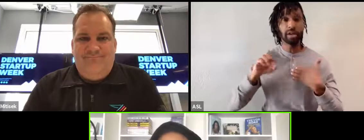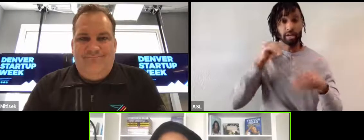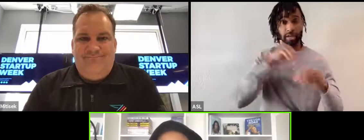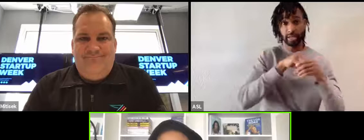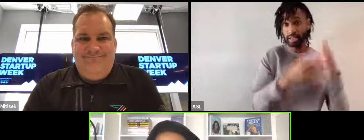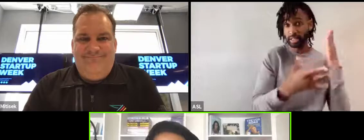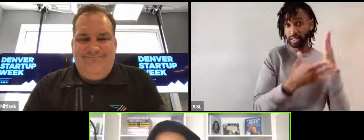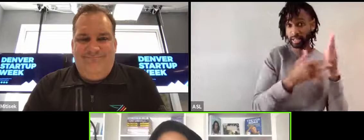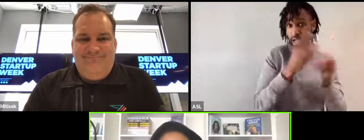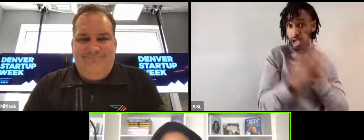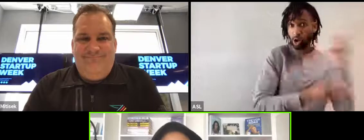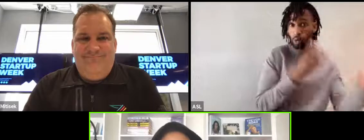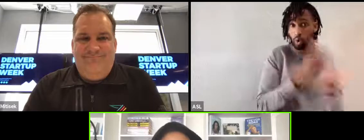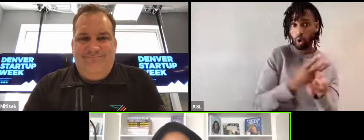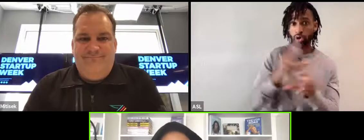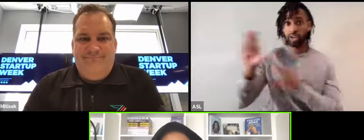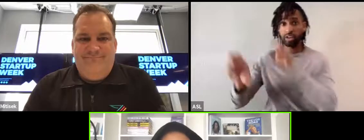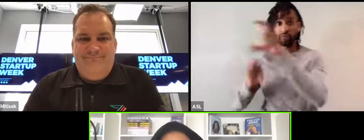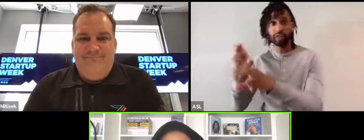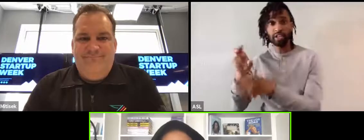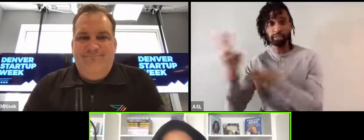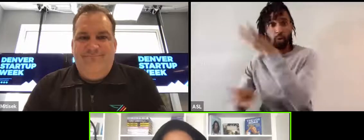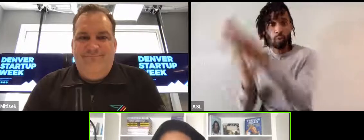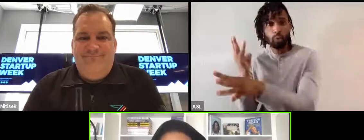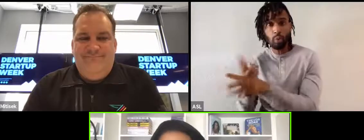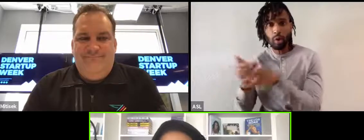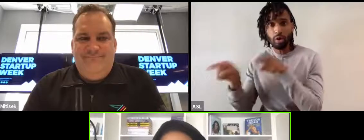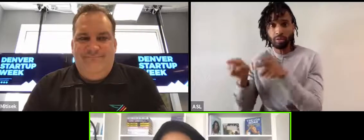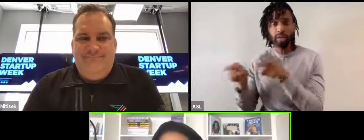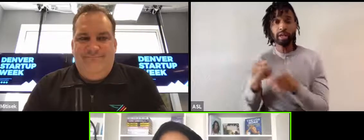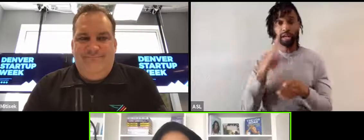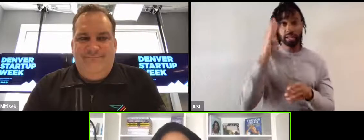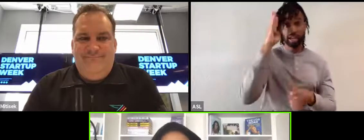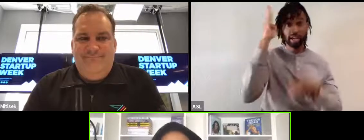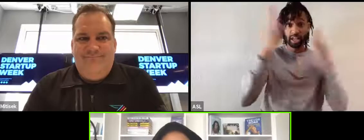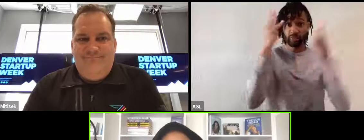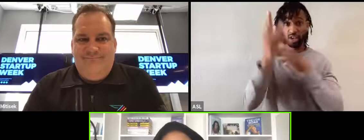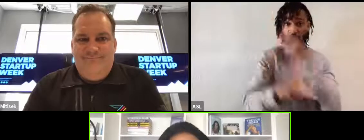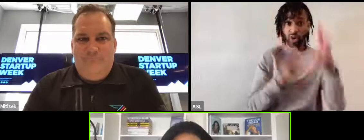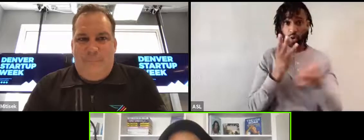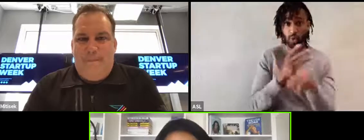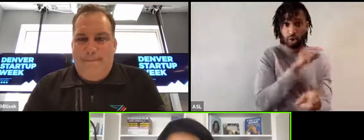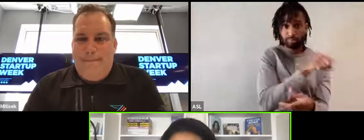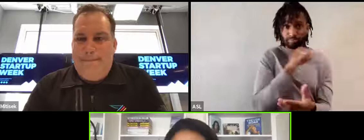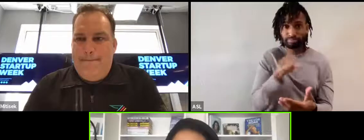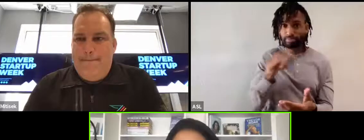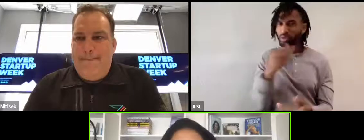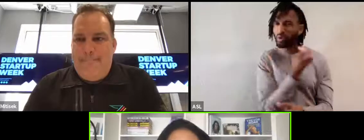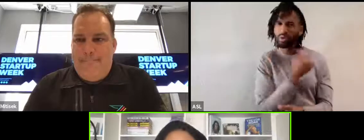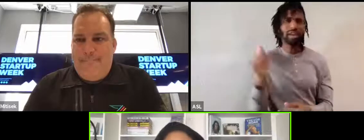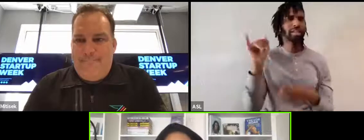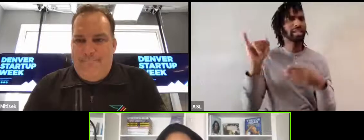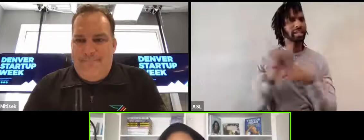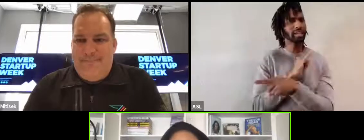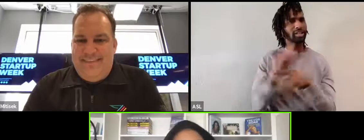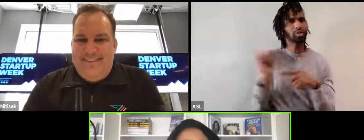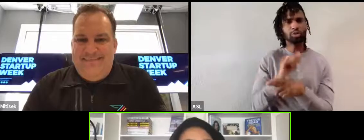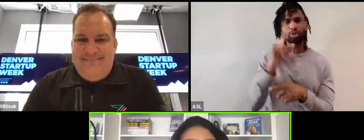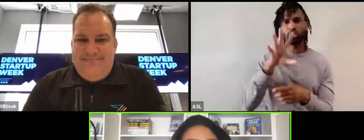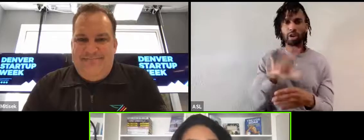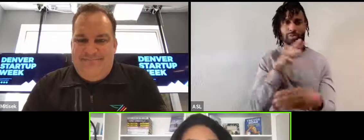world, in the investment world, and the innovation world, in any industry you want to be in,